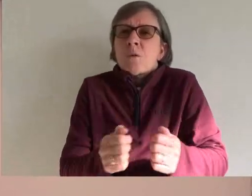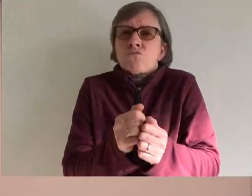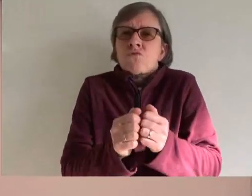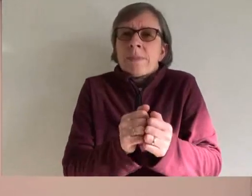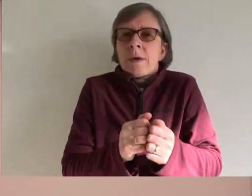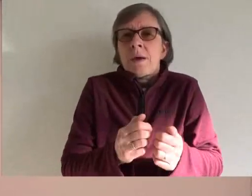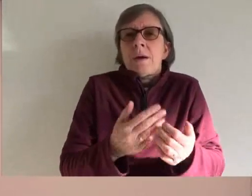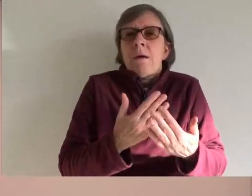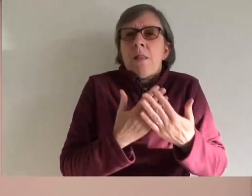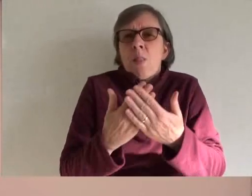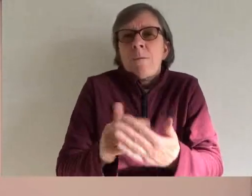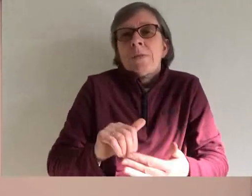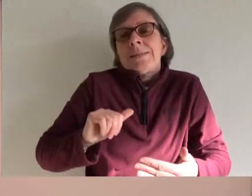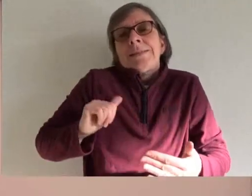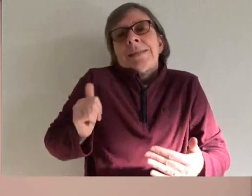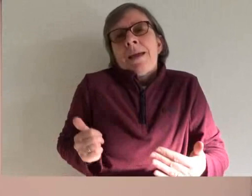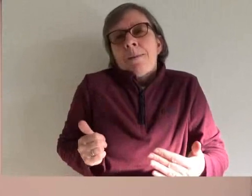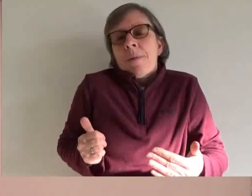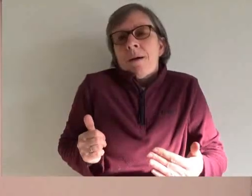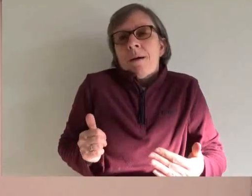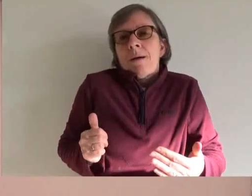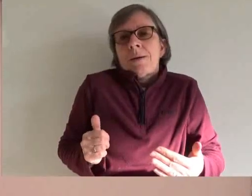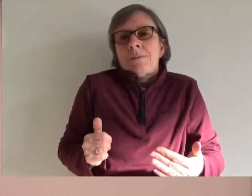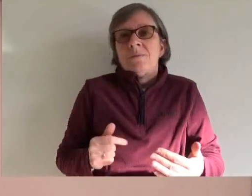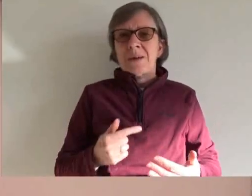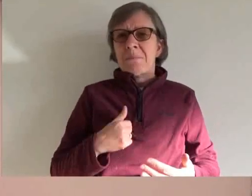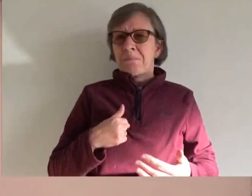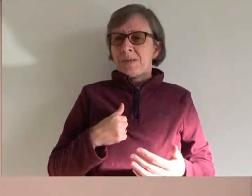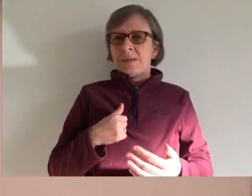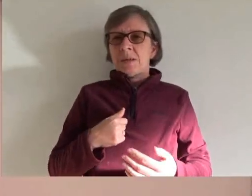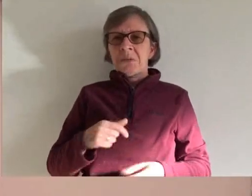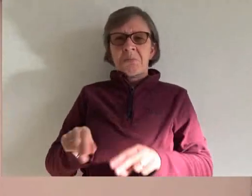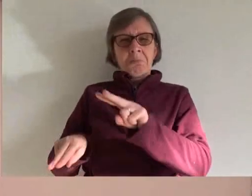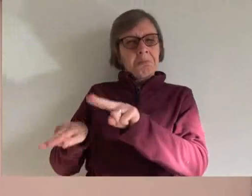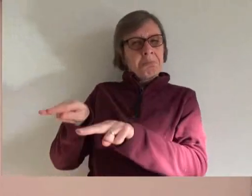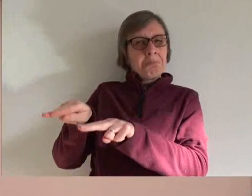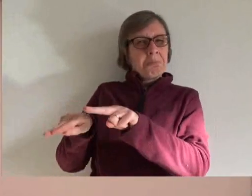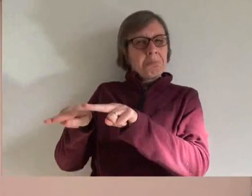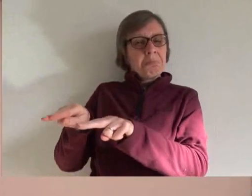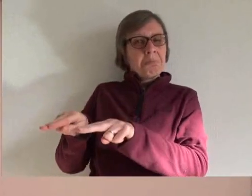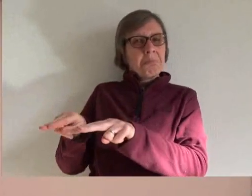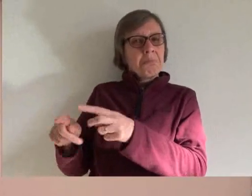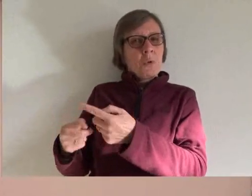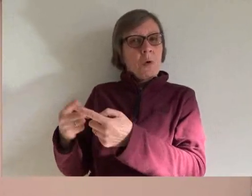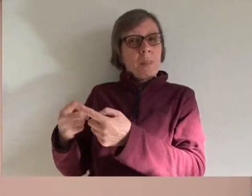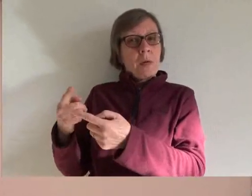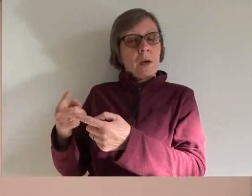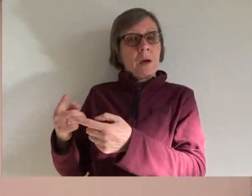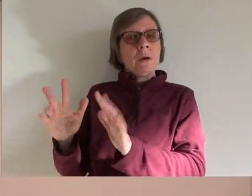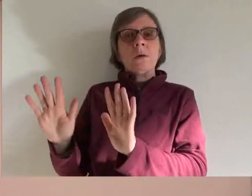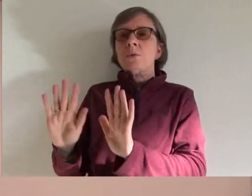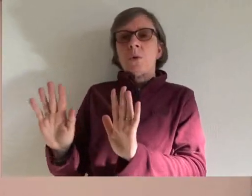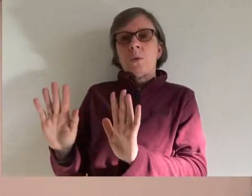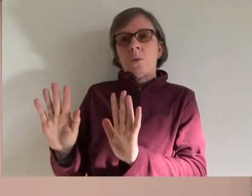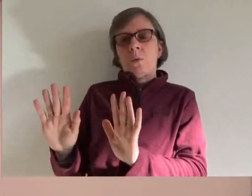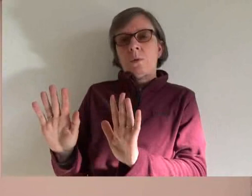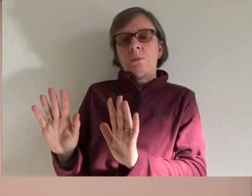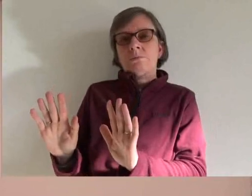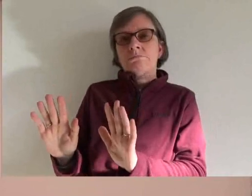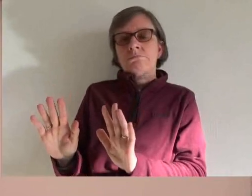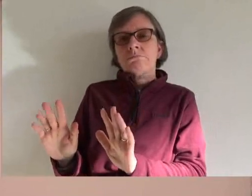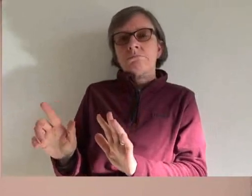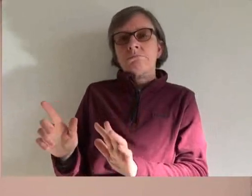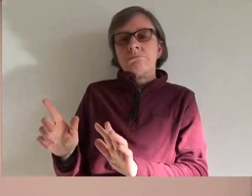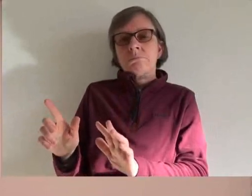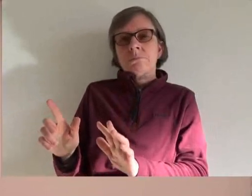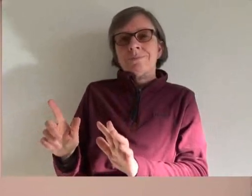man. It's not for us to judge others, but we can assess and evaluate. You